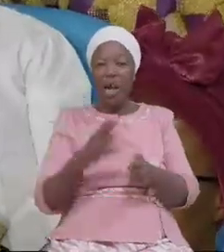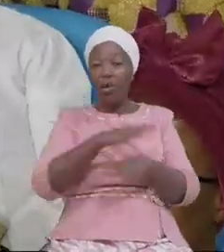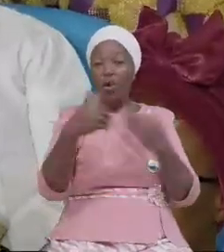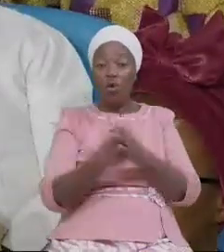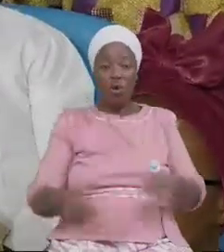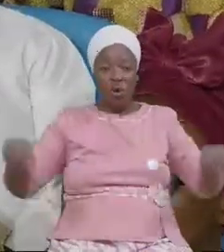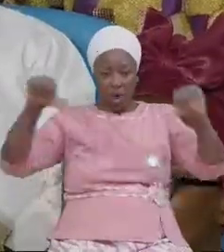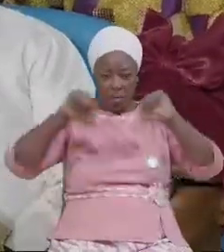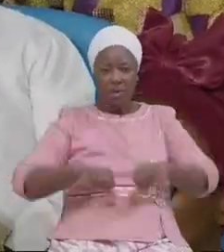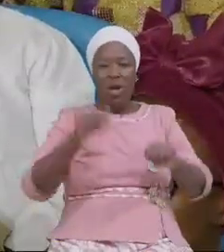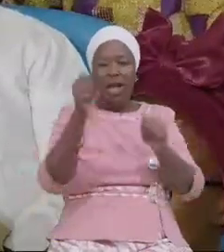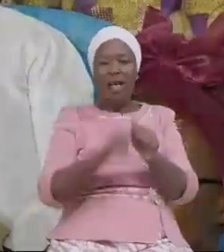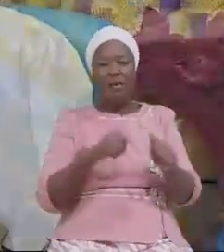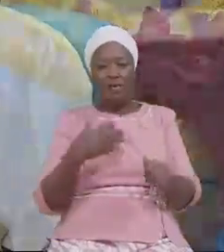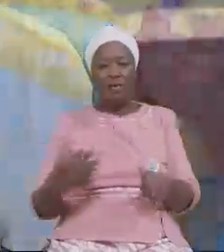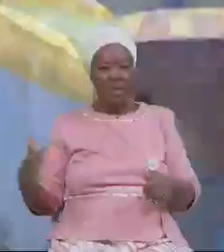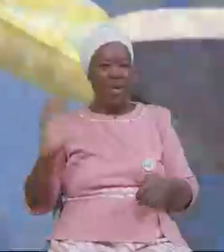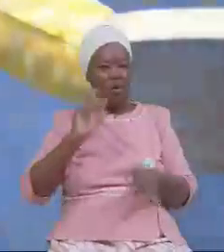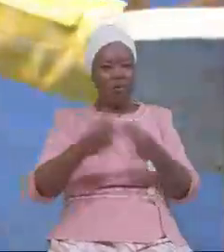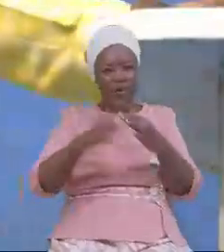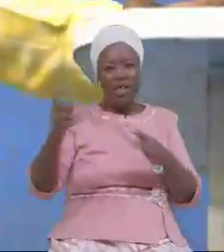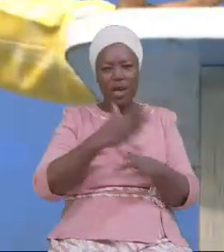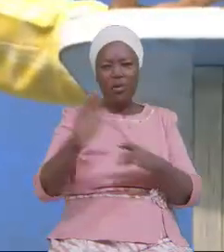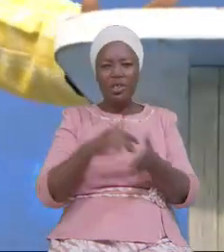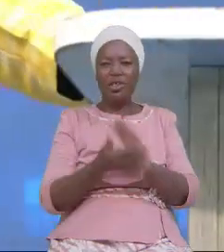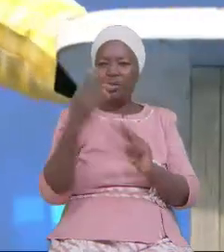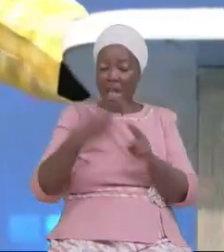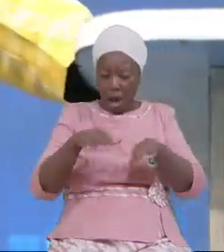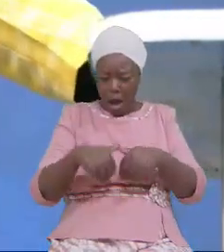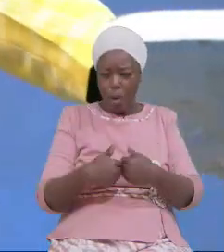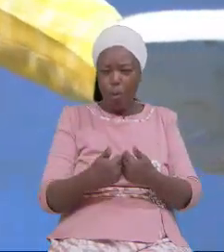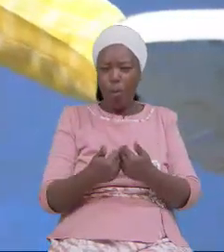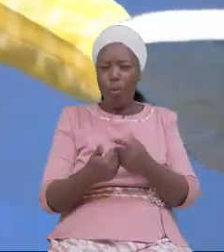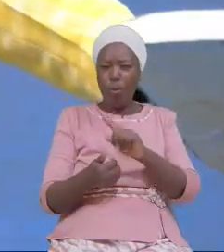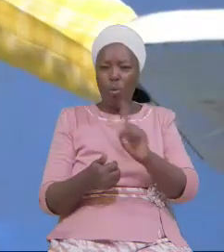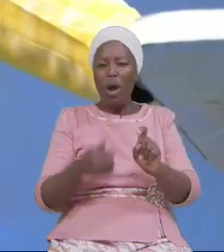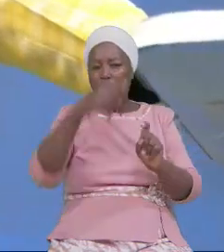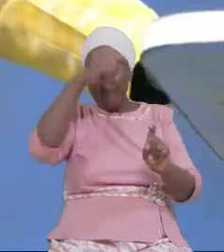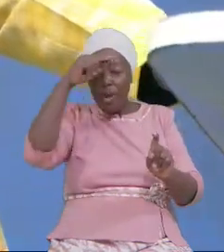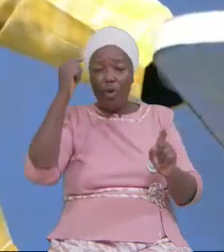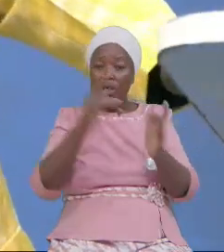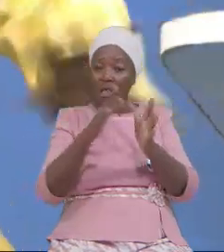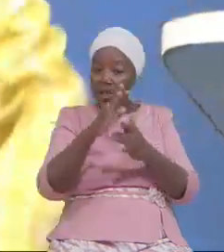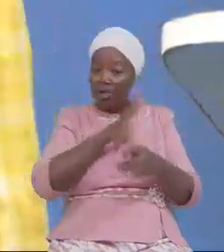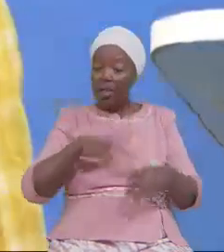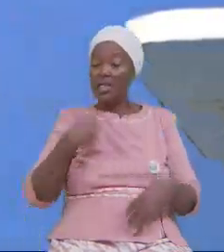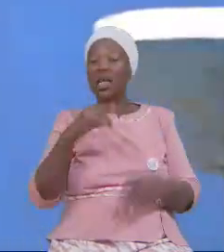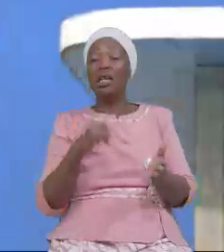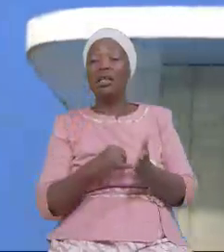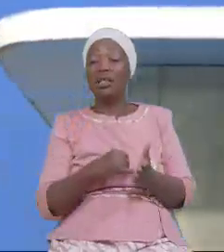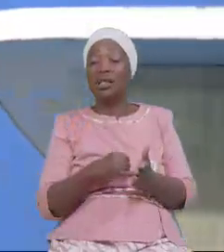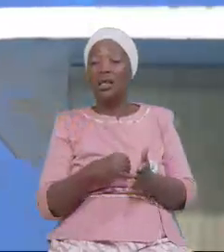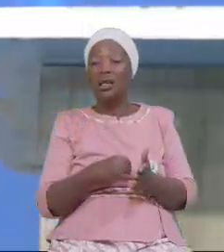condemnation, everything will vanish away. How? Because Jesus says that